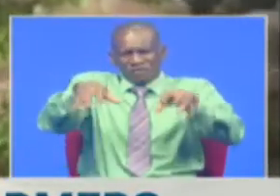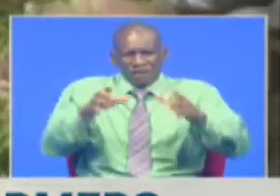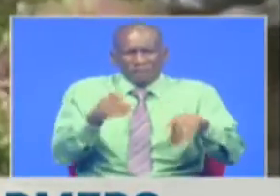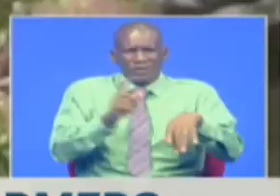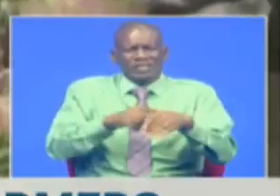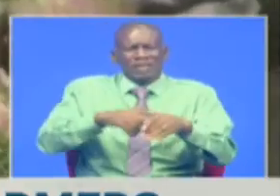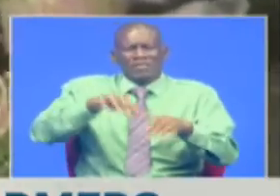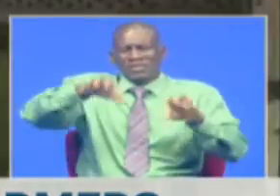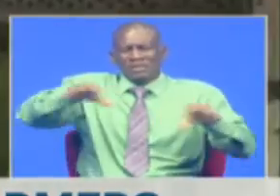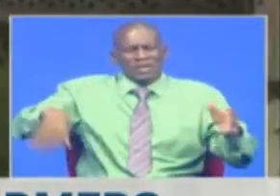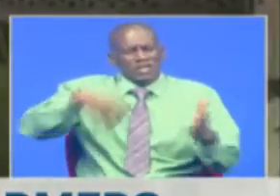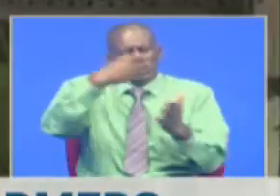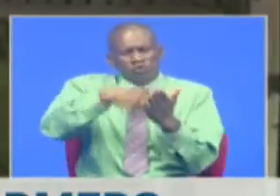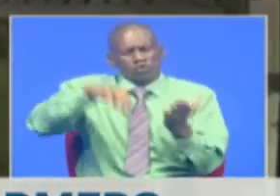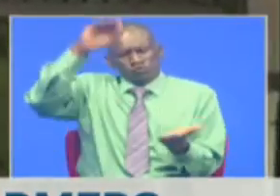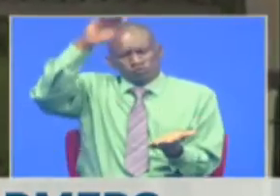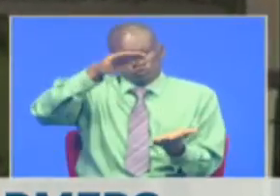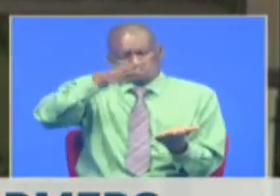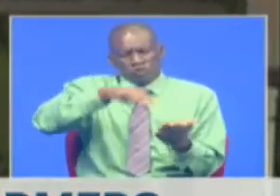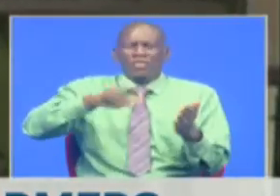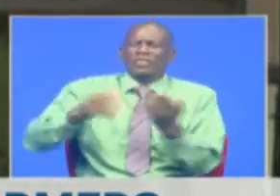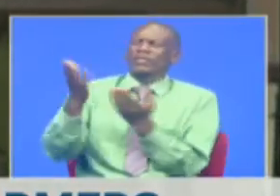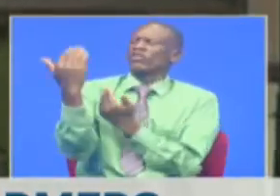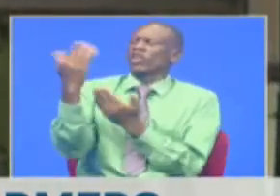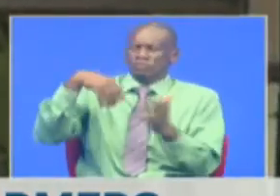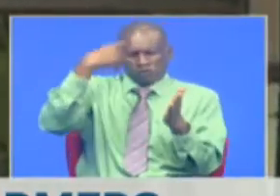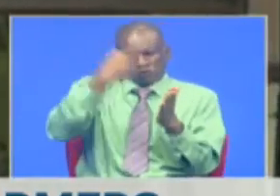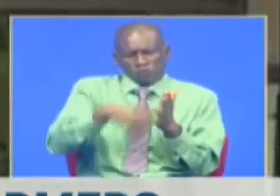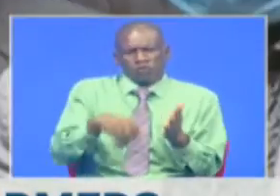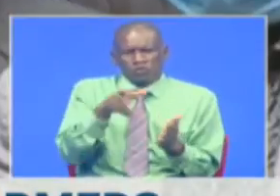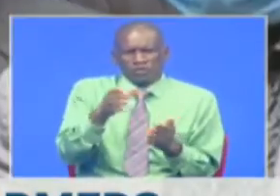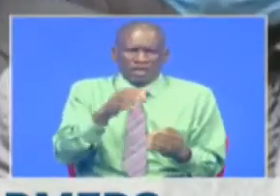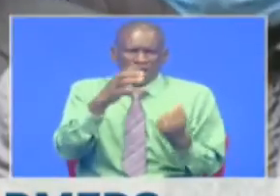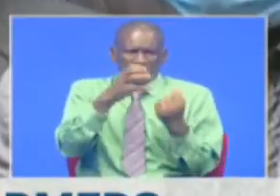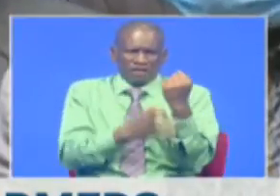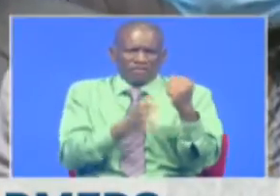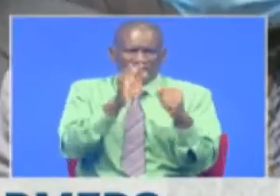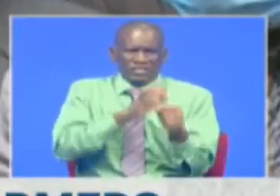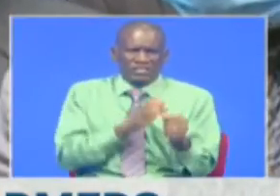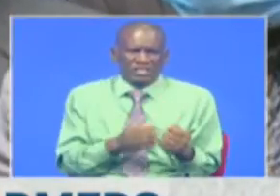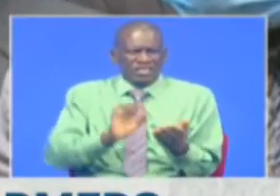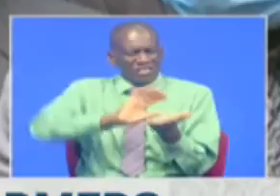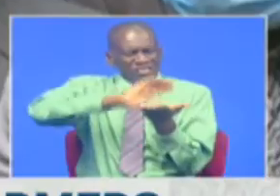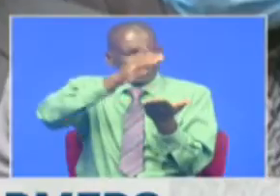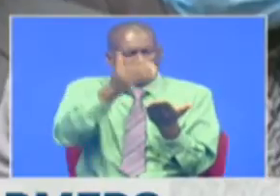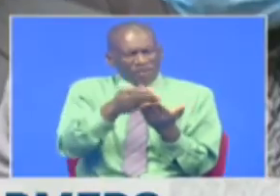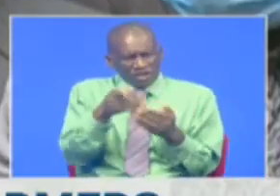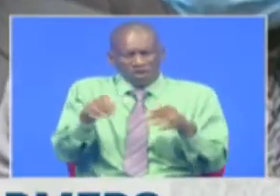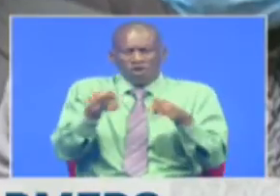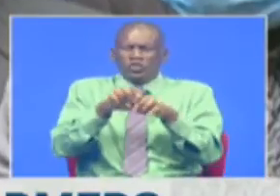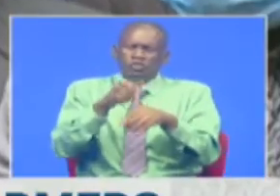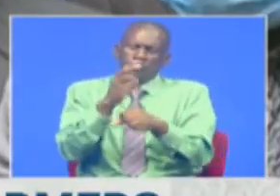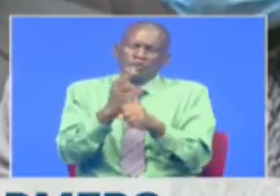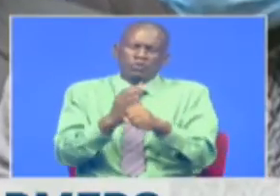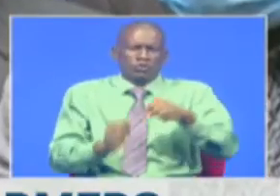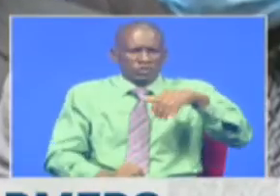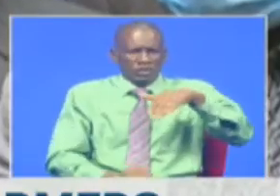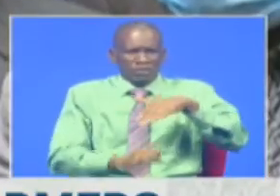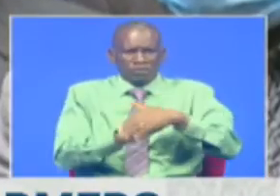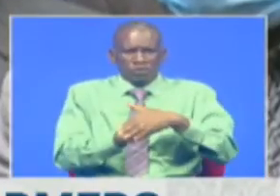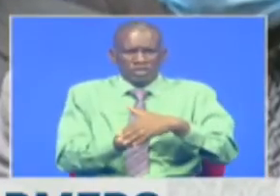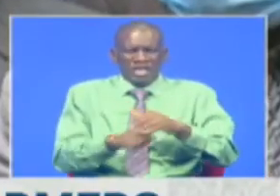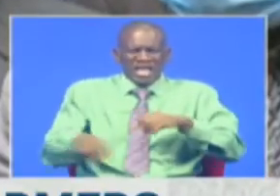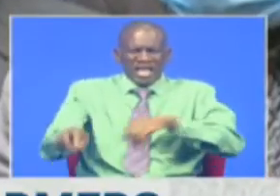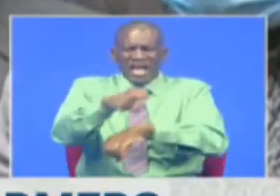price is lower than the expected price of their yields. The fund should as well be used to cater for a